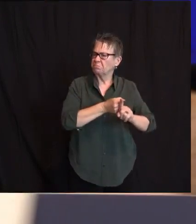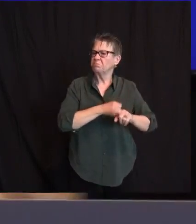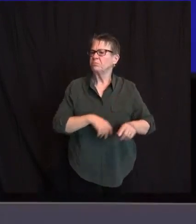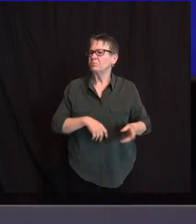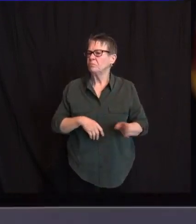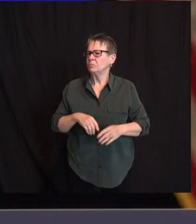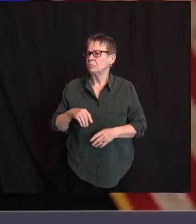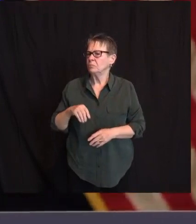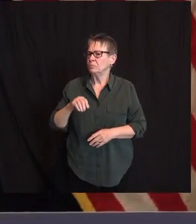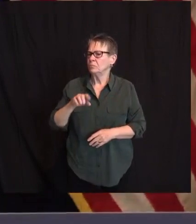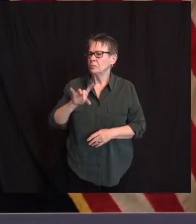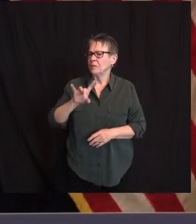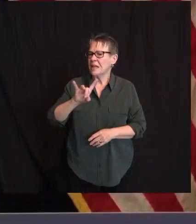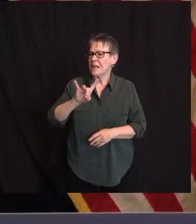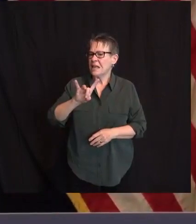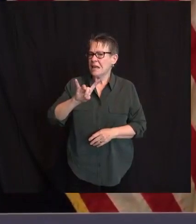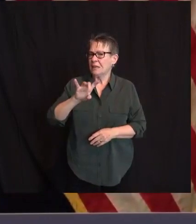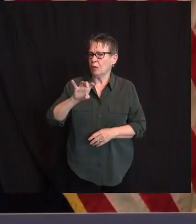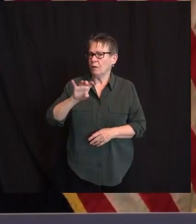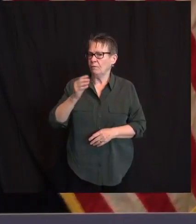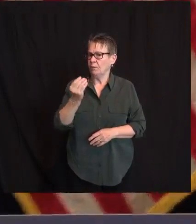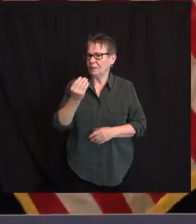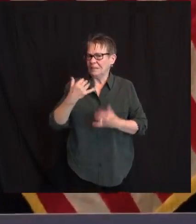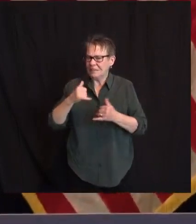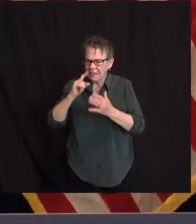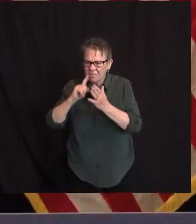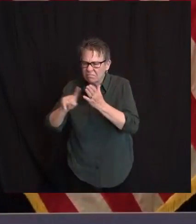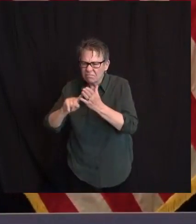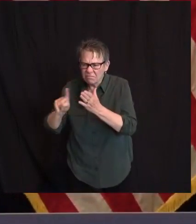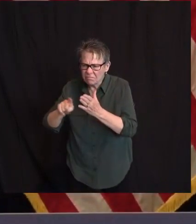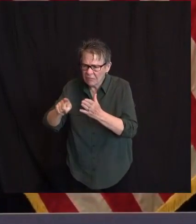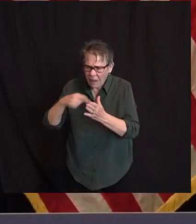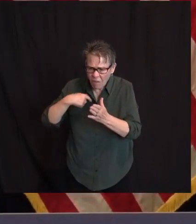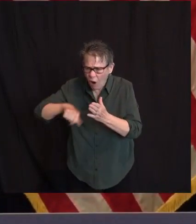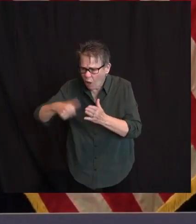Thank you for that. We discussed this the past couple of days.